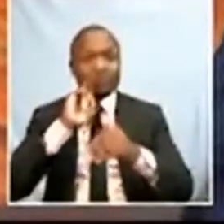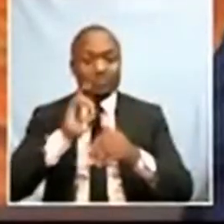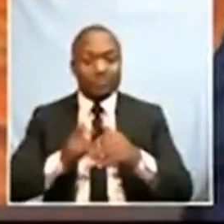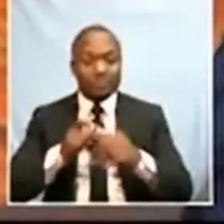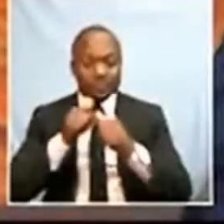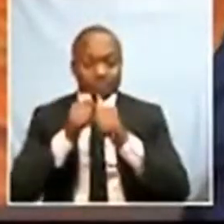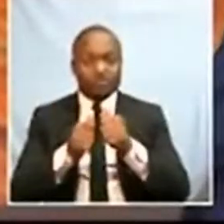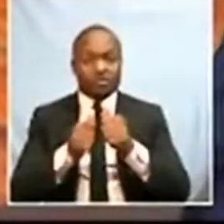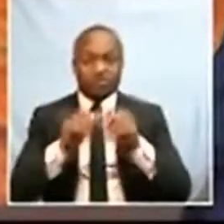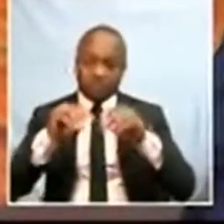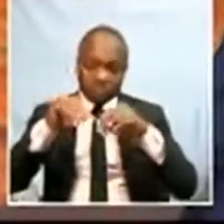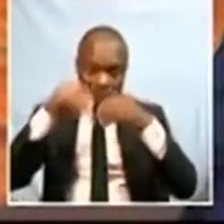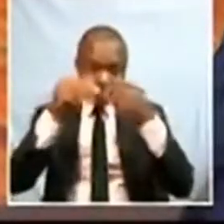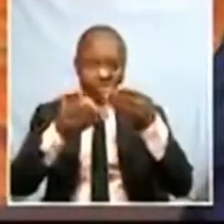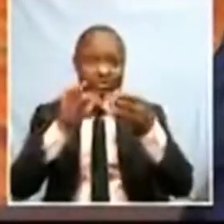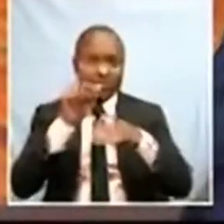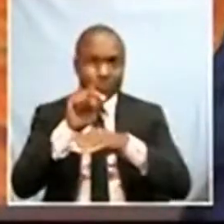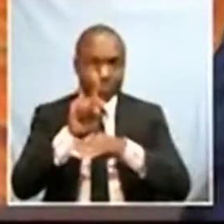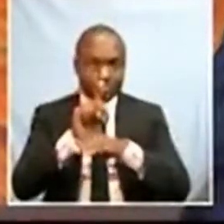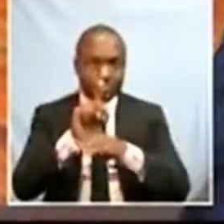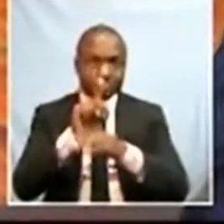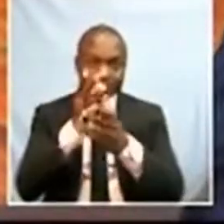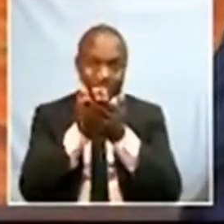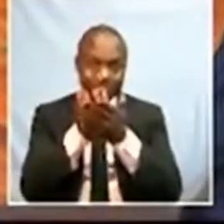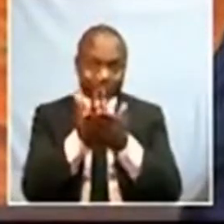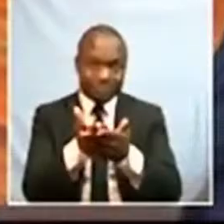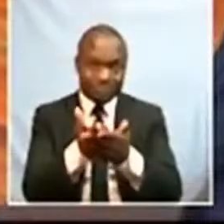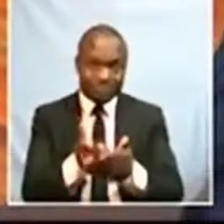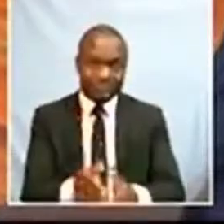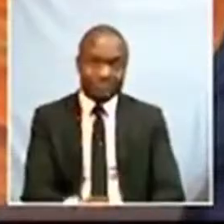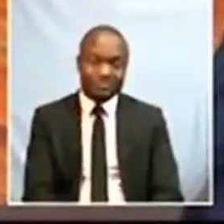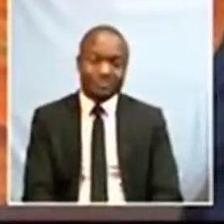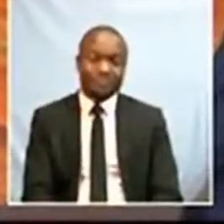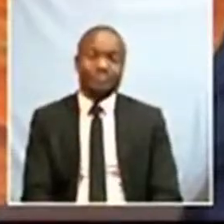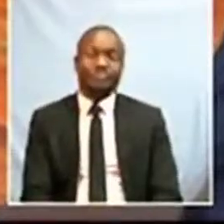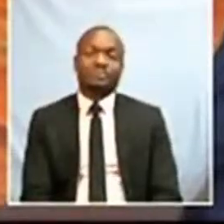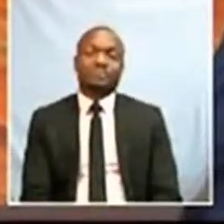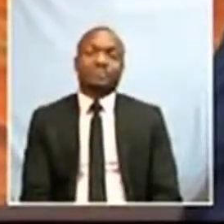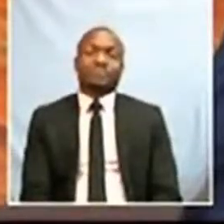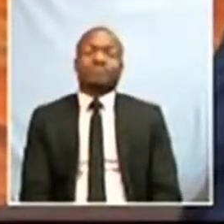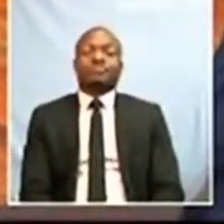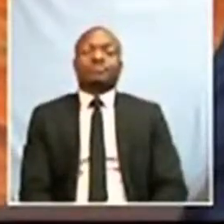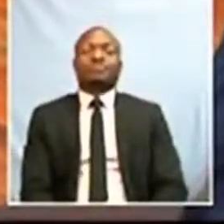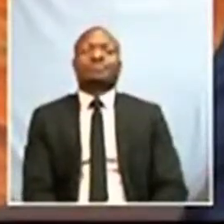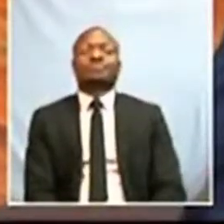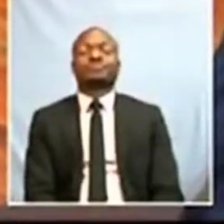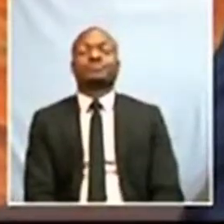project. I submit.